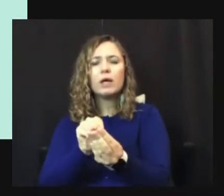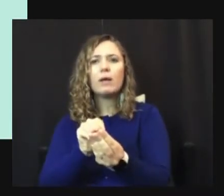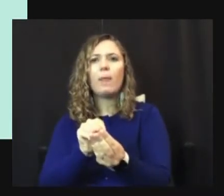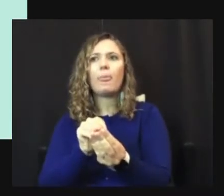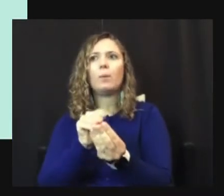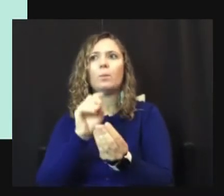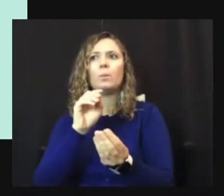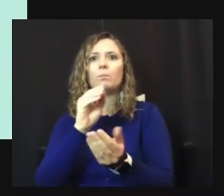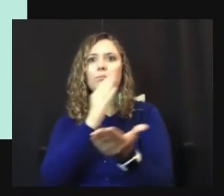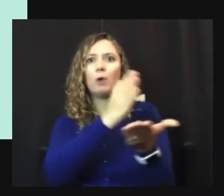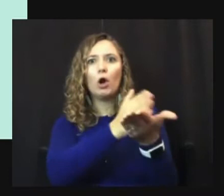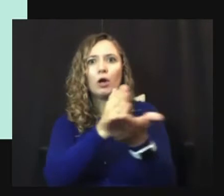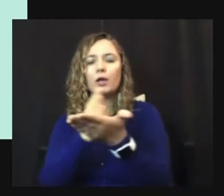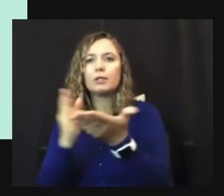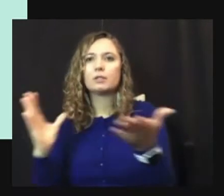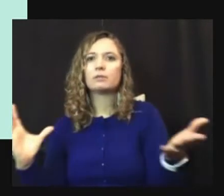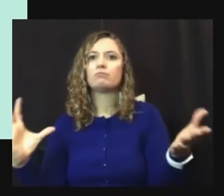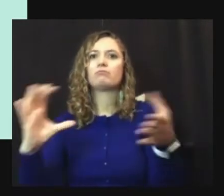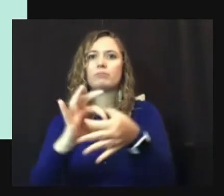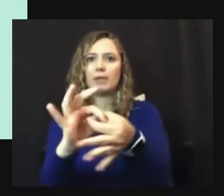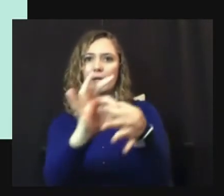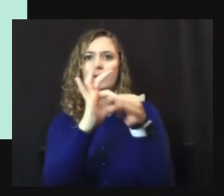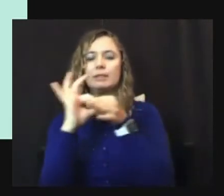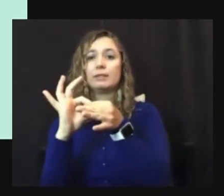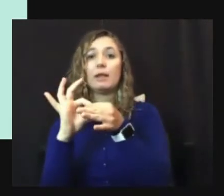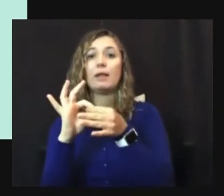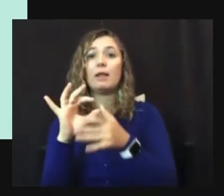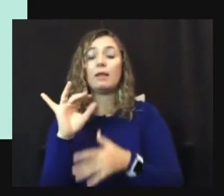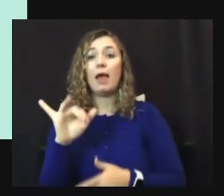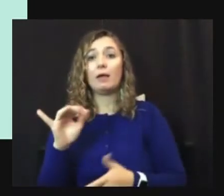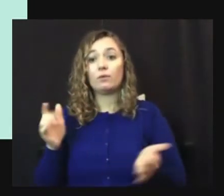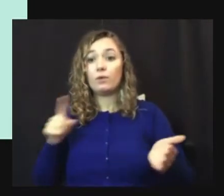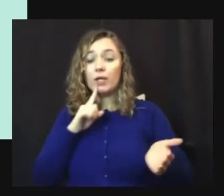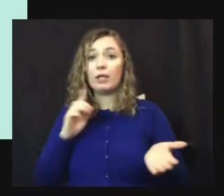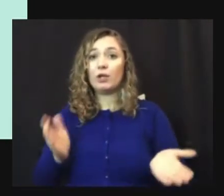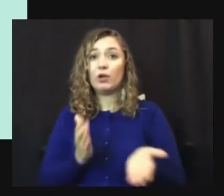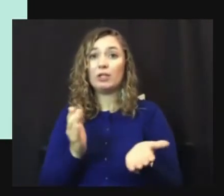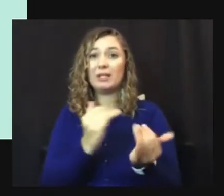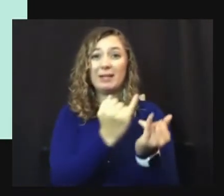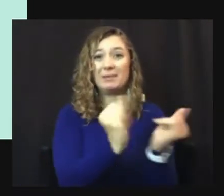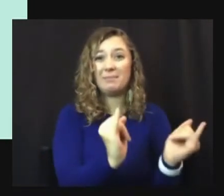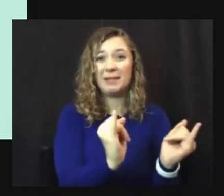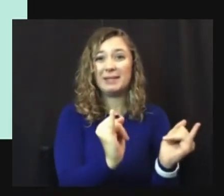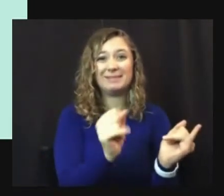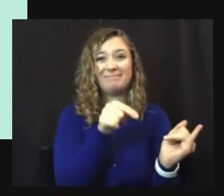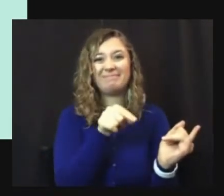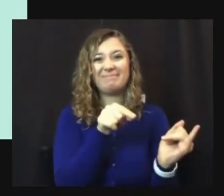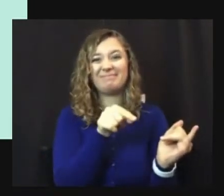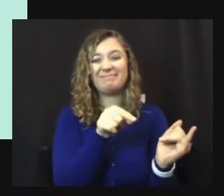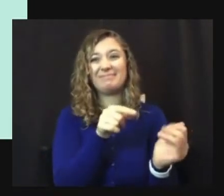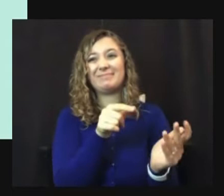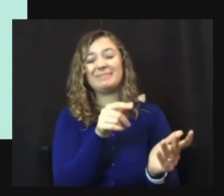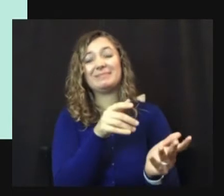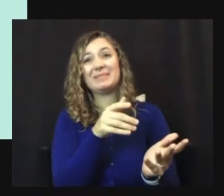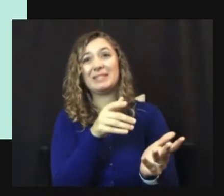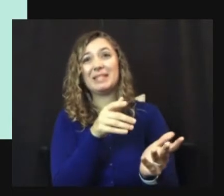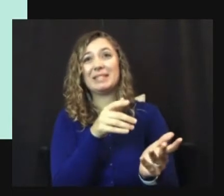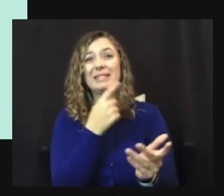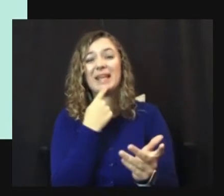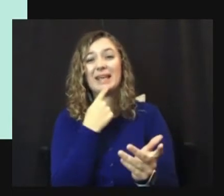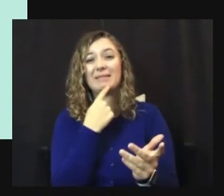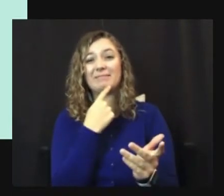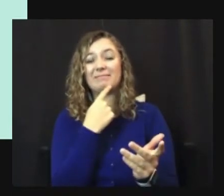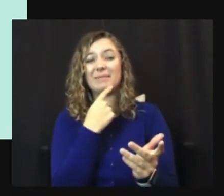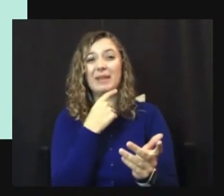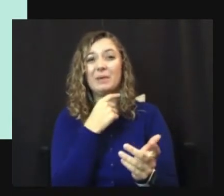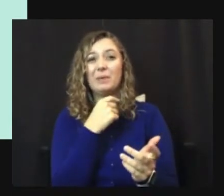pushing for independence for us, it is one of those ways that is a nuanced way of working against